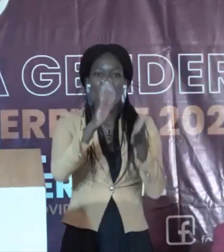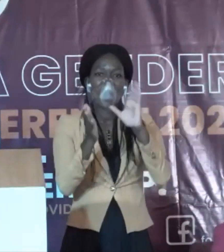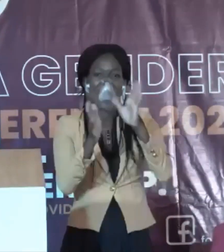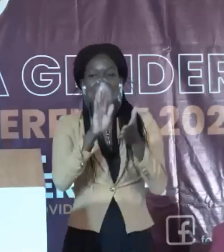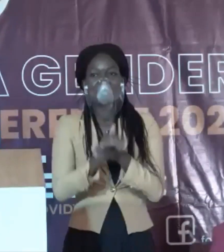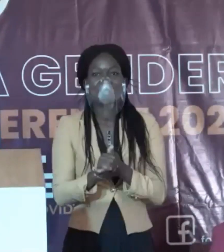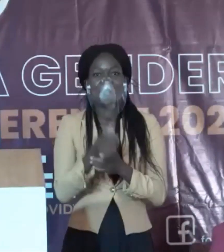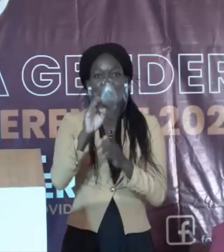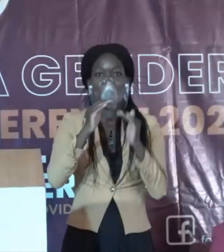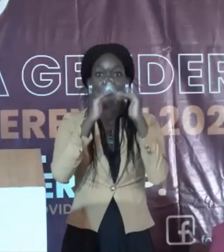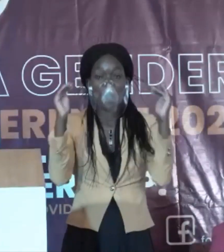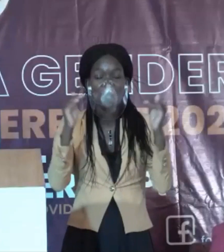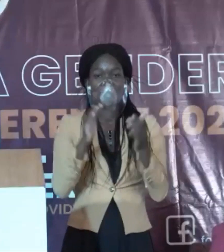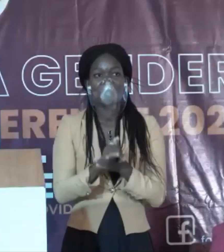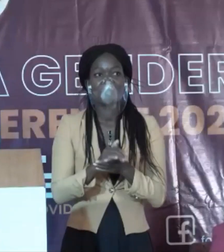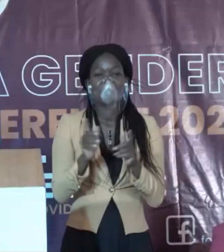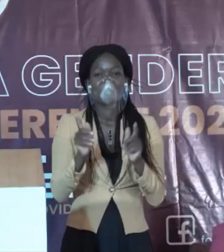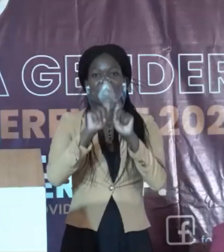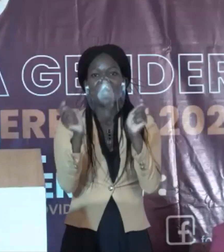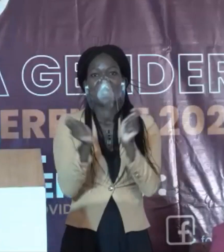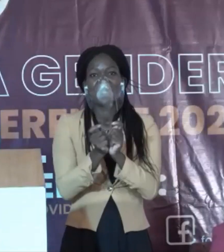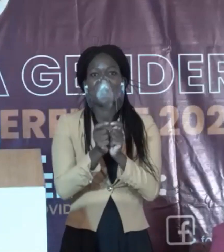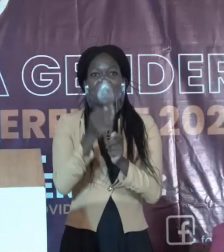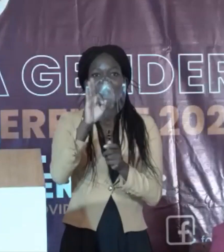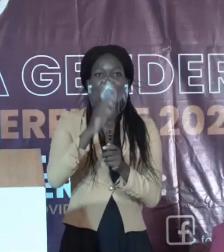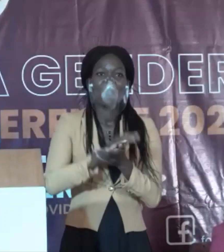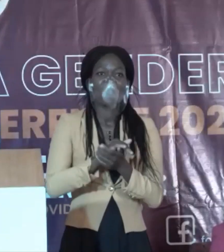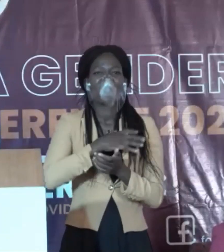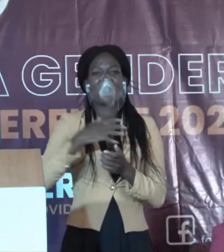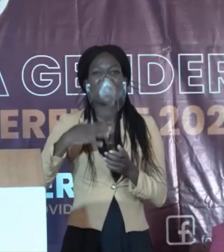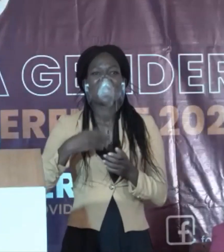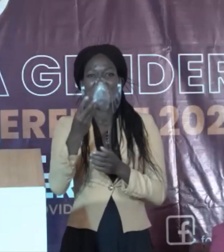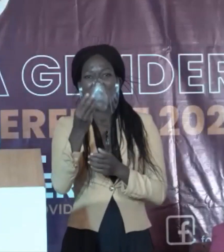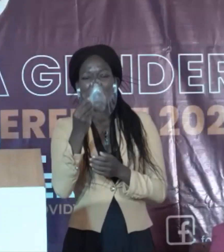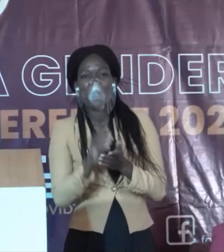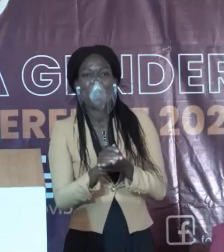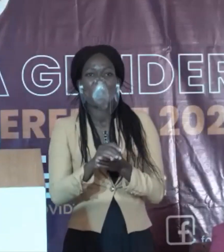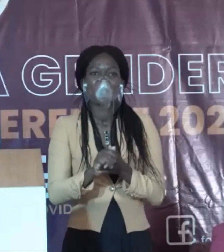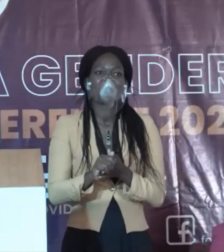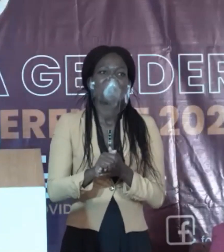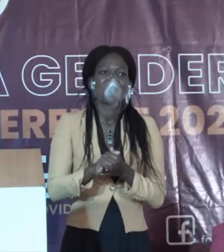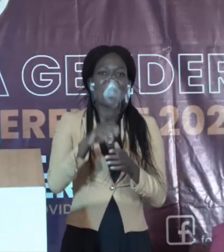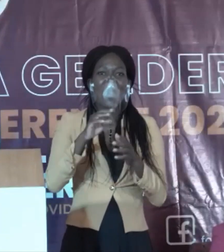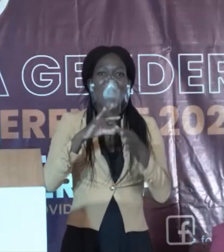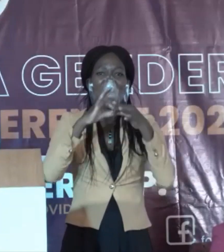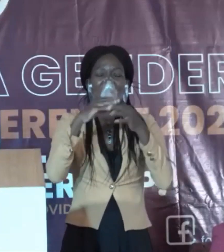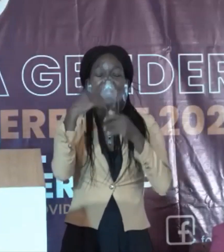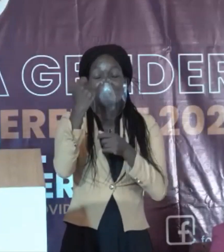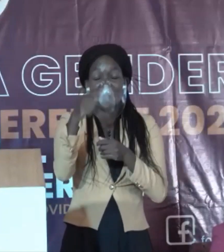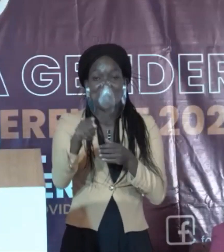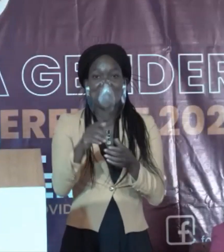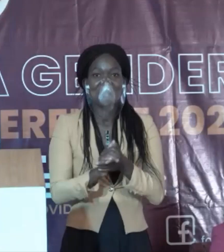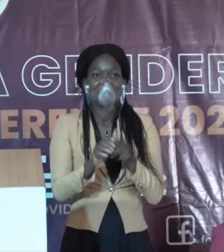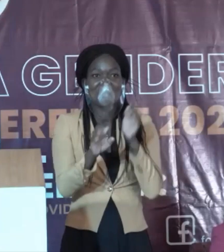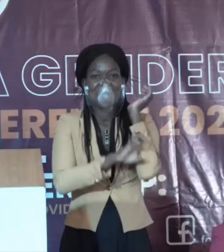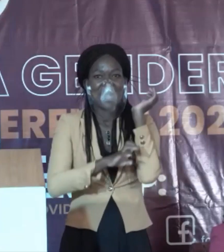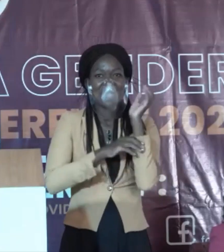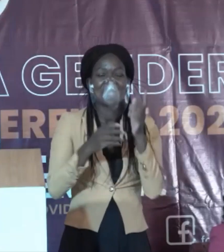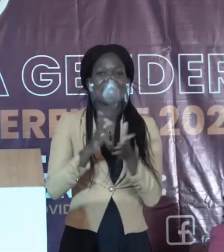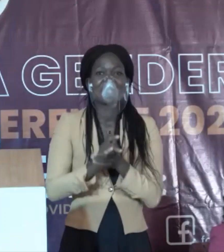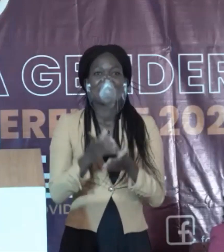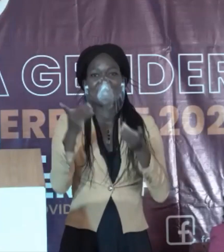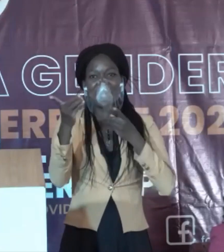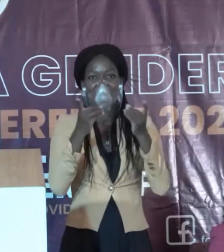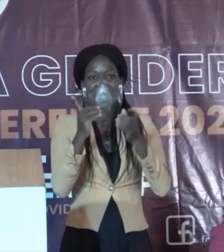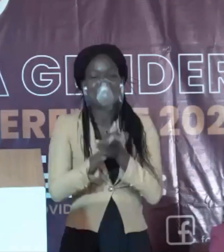Equality, the Team for Feminist Macroeconomics Alliance, Malawi, Country Director of Trocaire,